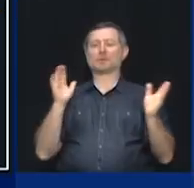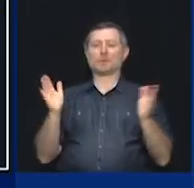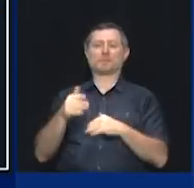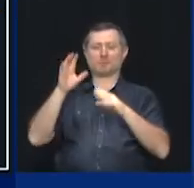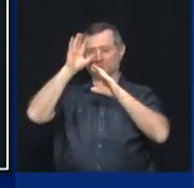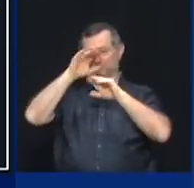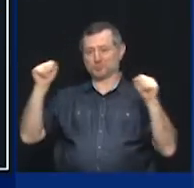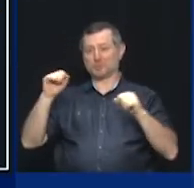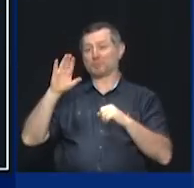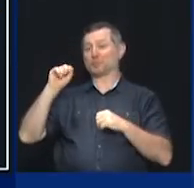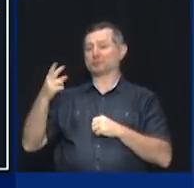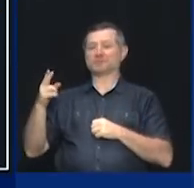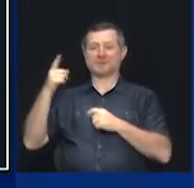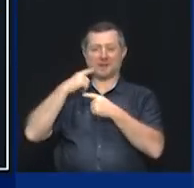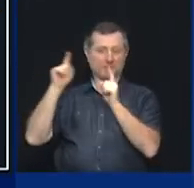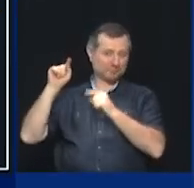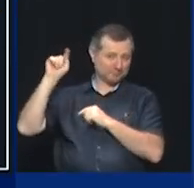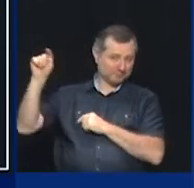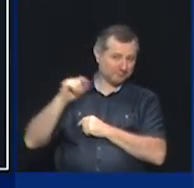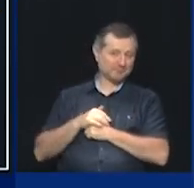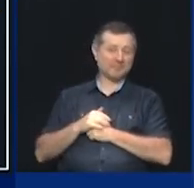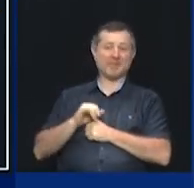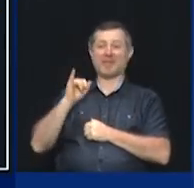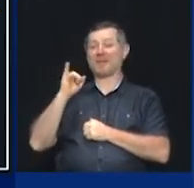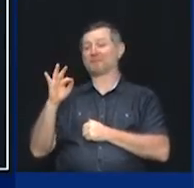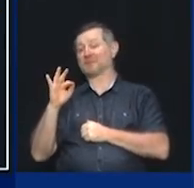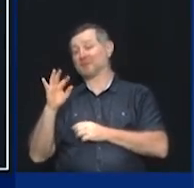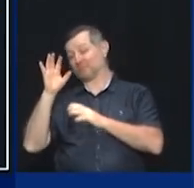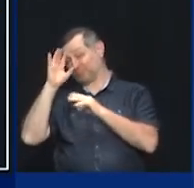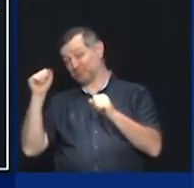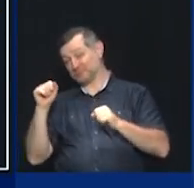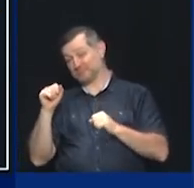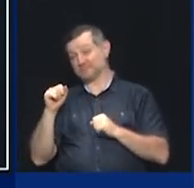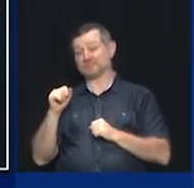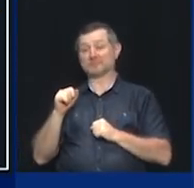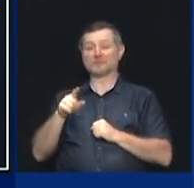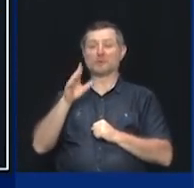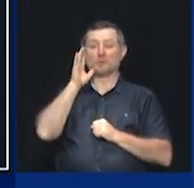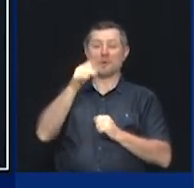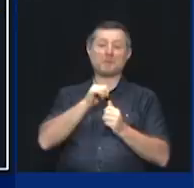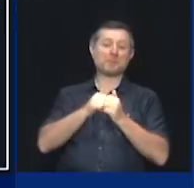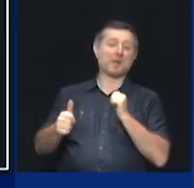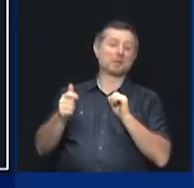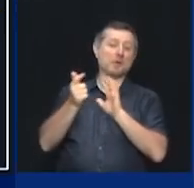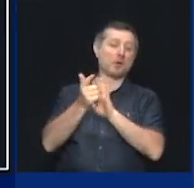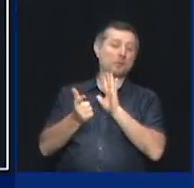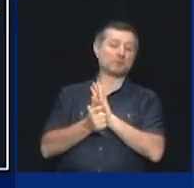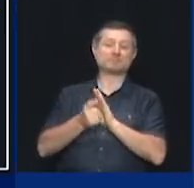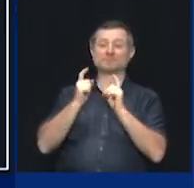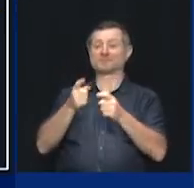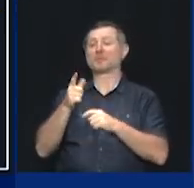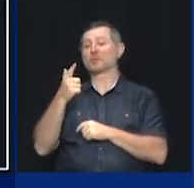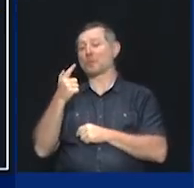announces if he's president, he's going to pass a law that gives the gun manufacturers immunity so no other